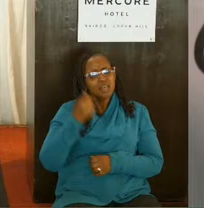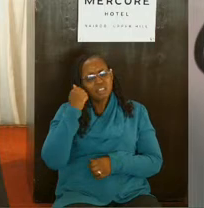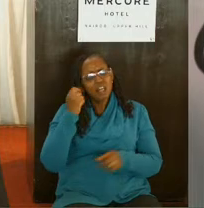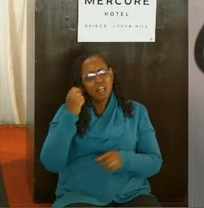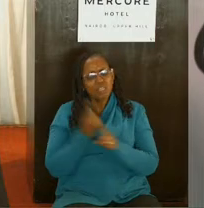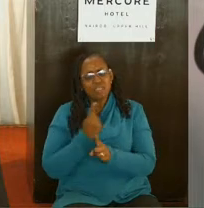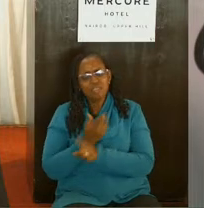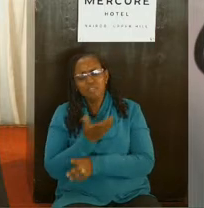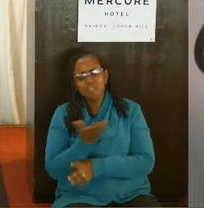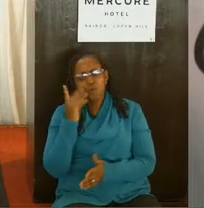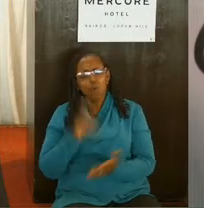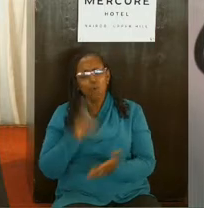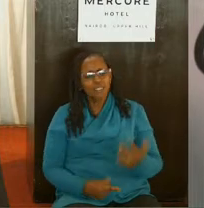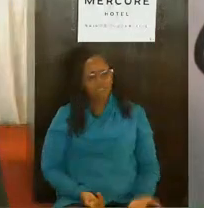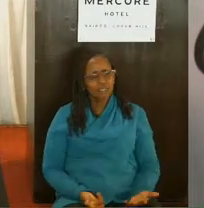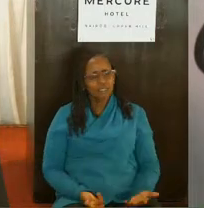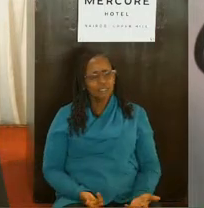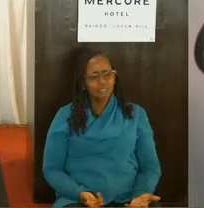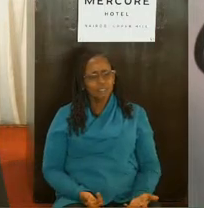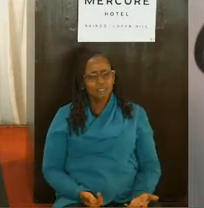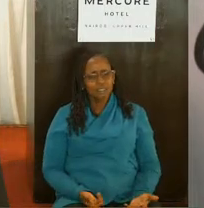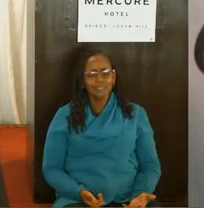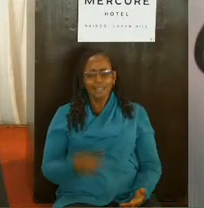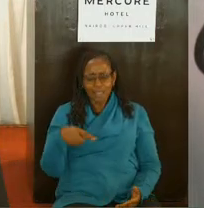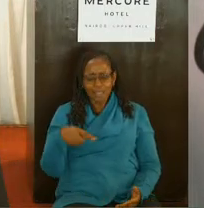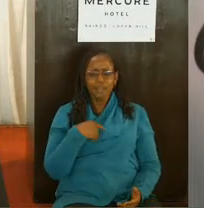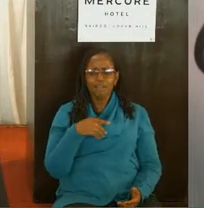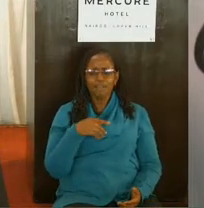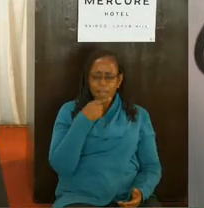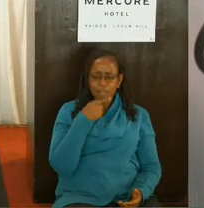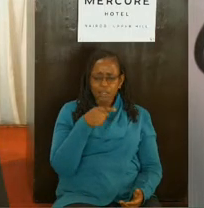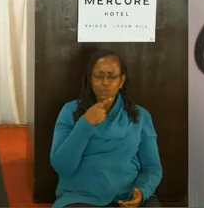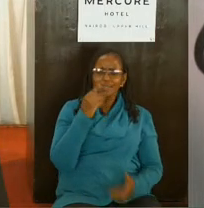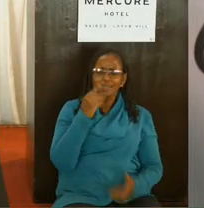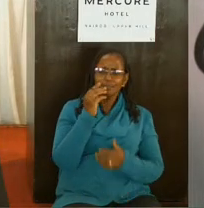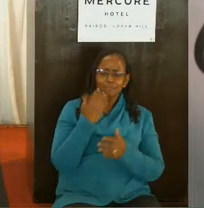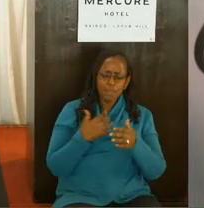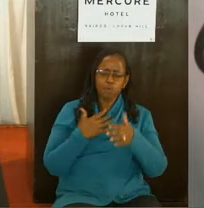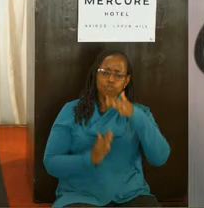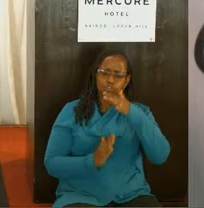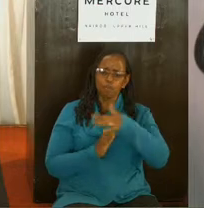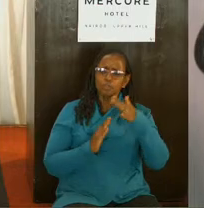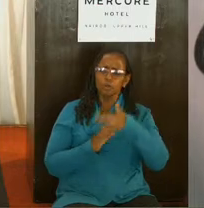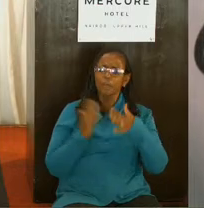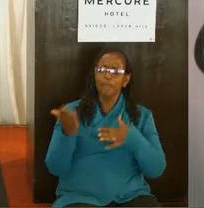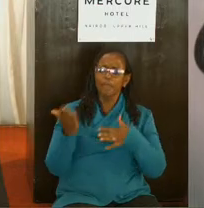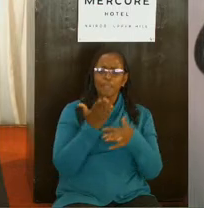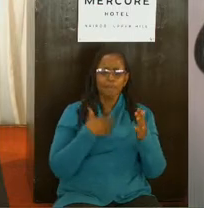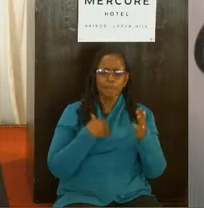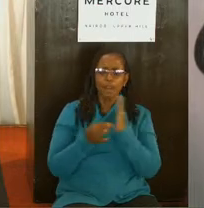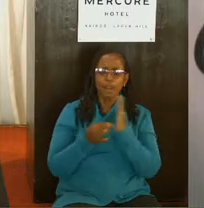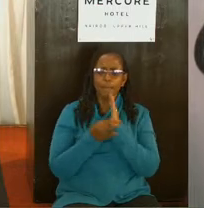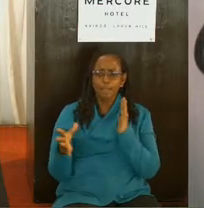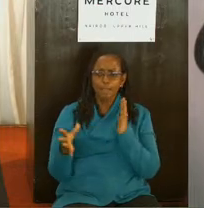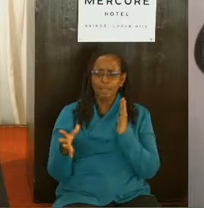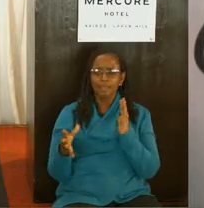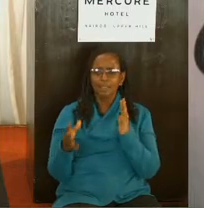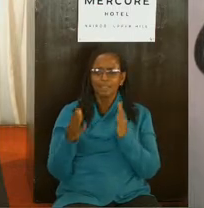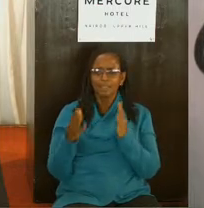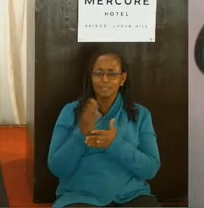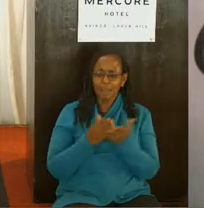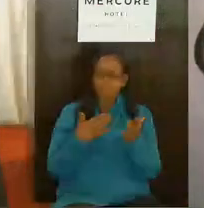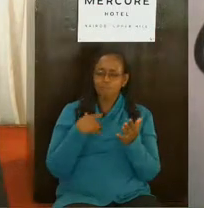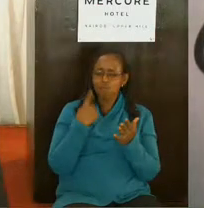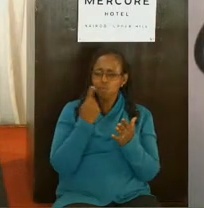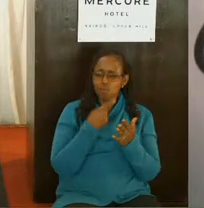and and they they are very quick even to cite some of these iconic people uh you know the founders of some of these